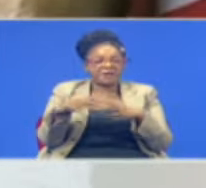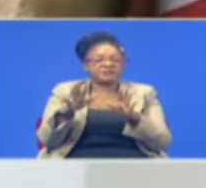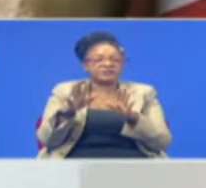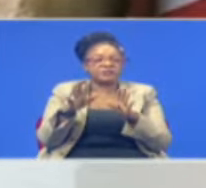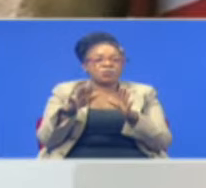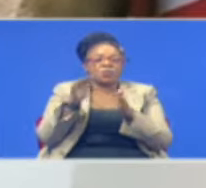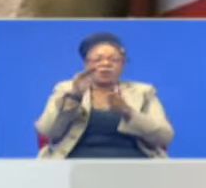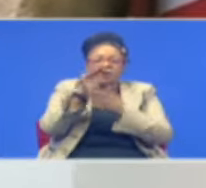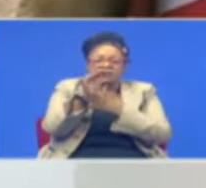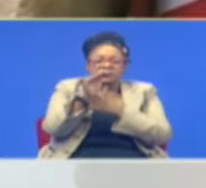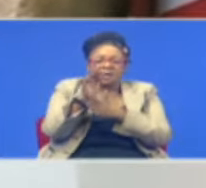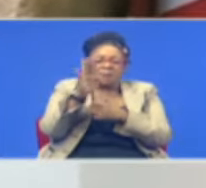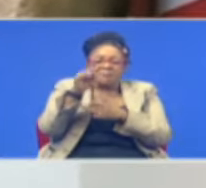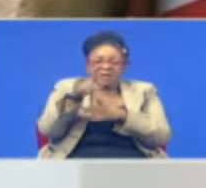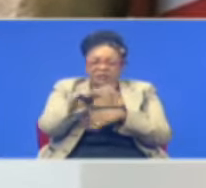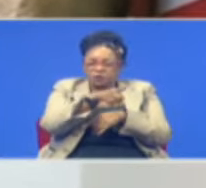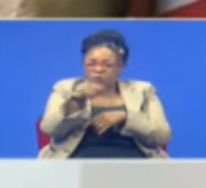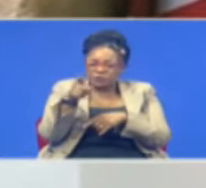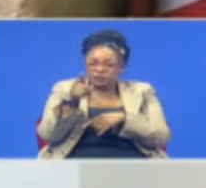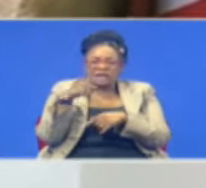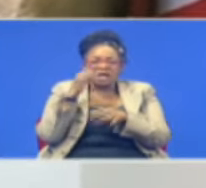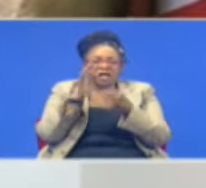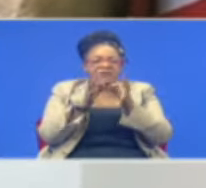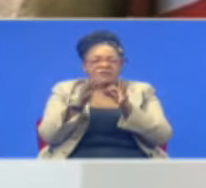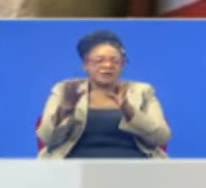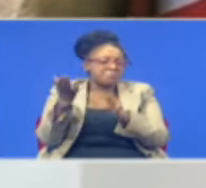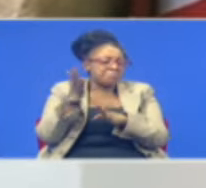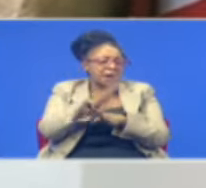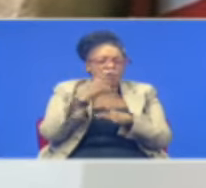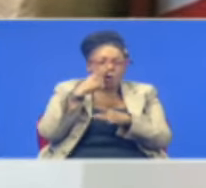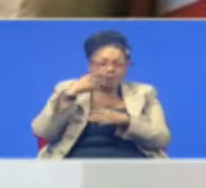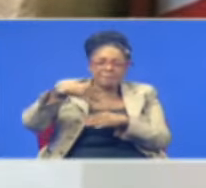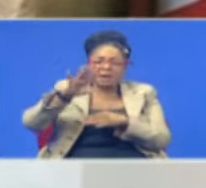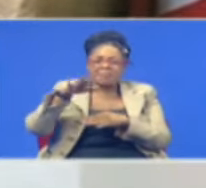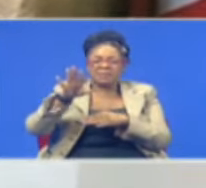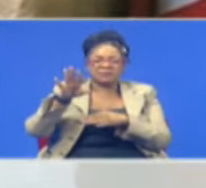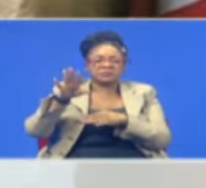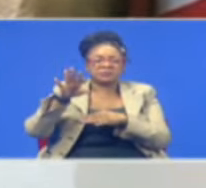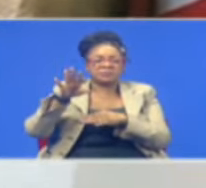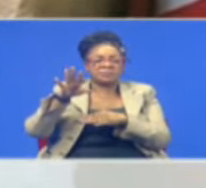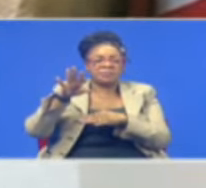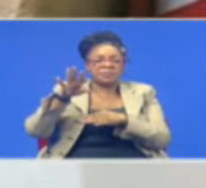parliament, if they go back to their own individual constituencies,